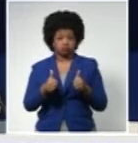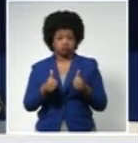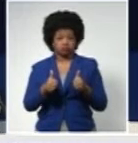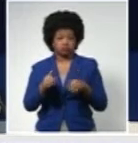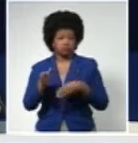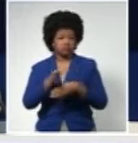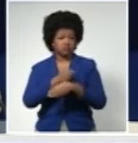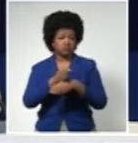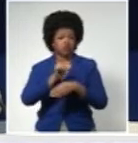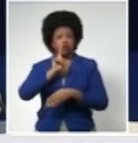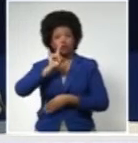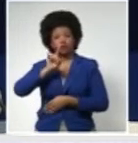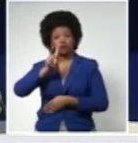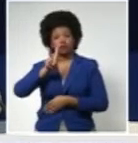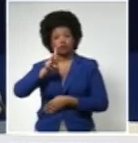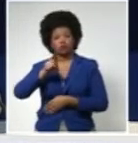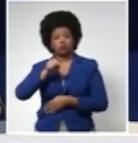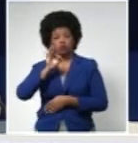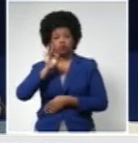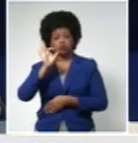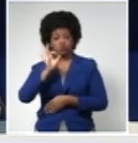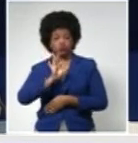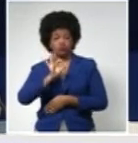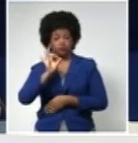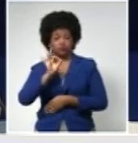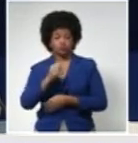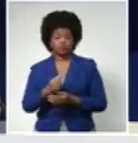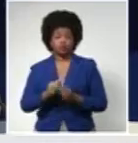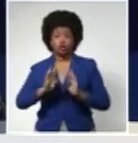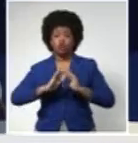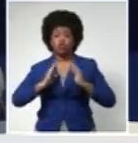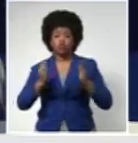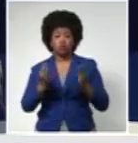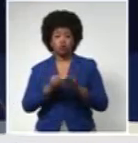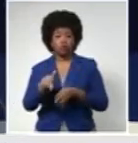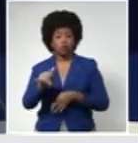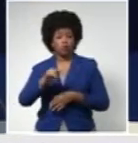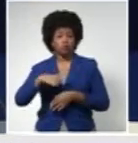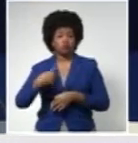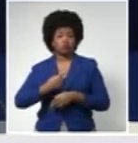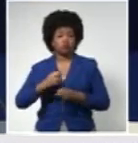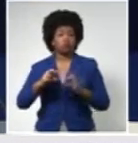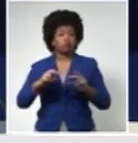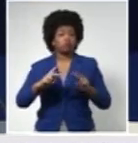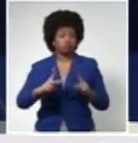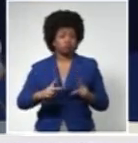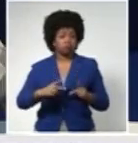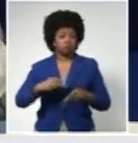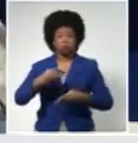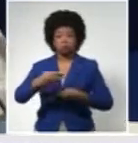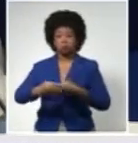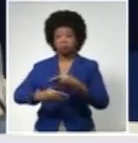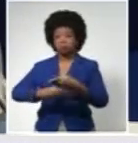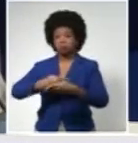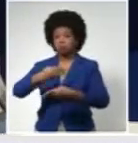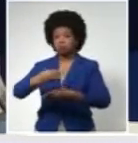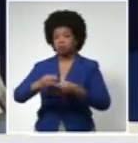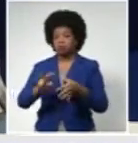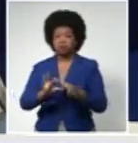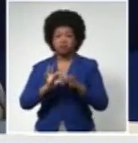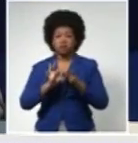and they have evolved without complication. All three diagnosed cases belong to Havana, distributed in